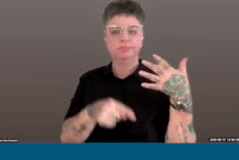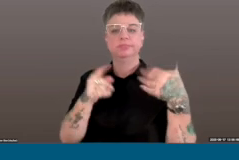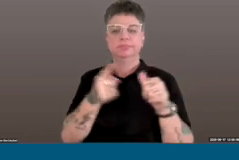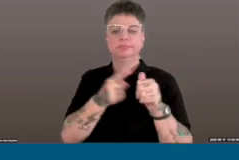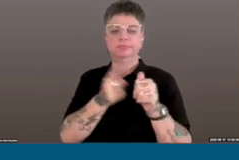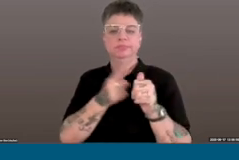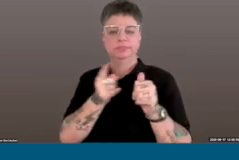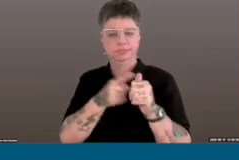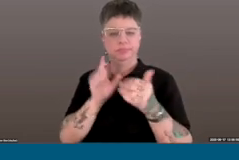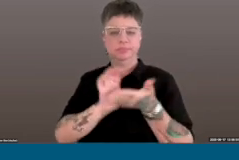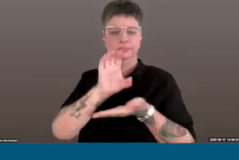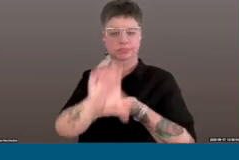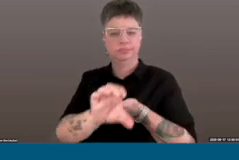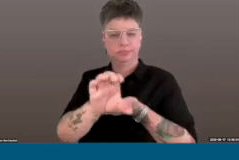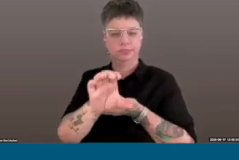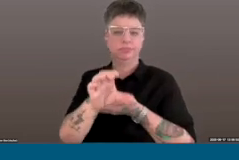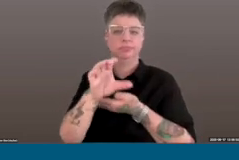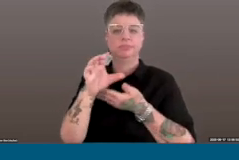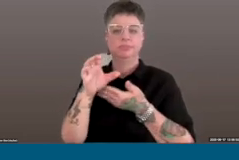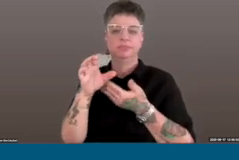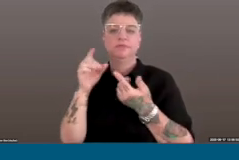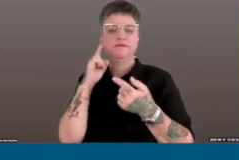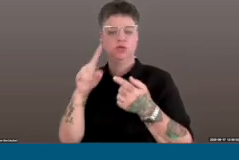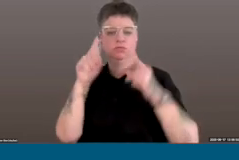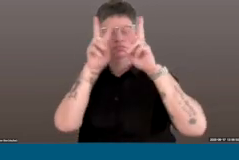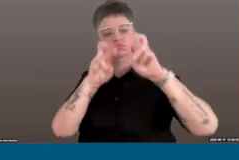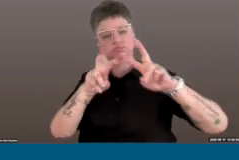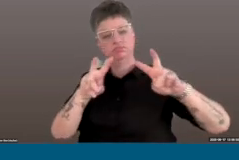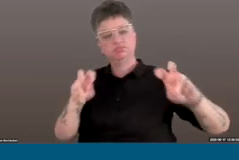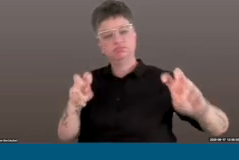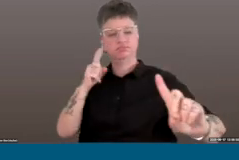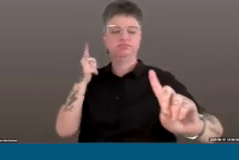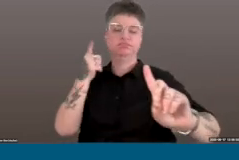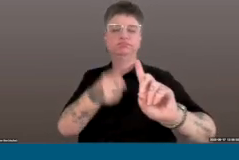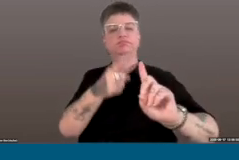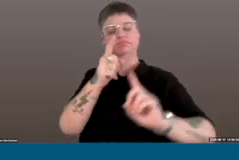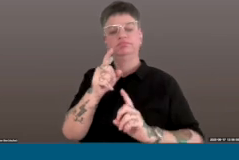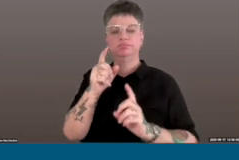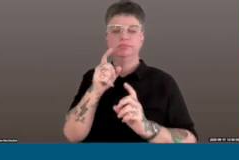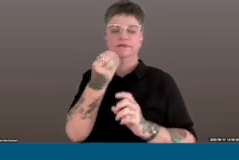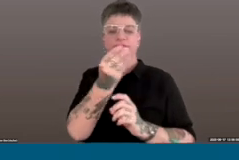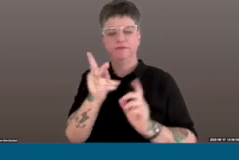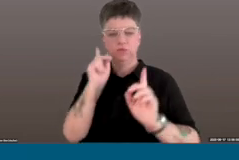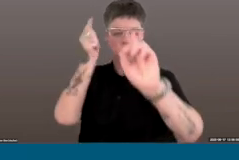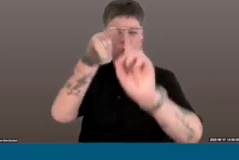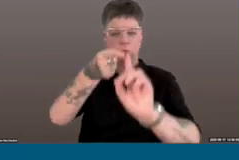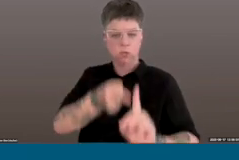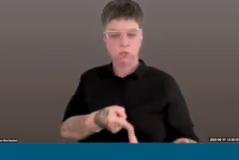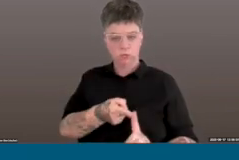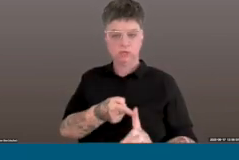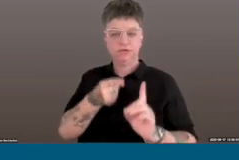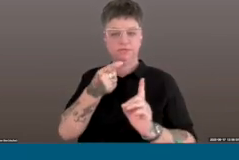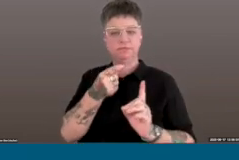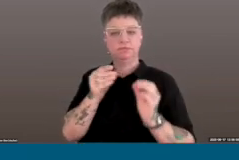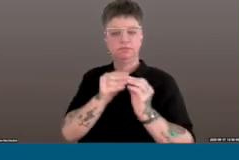zero-emission vehicle market, including a trajectory analysis to reaching 2030 ZEV goals. It includes a further discussion of what it would